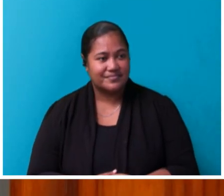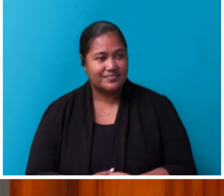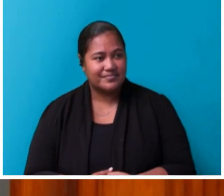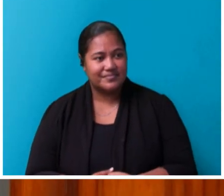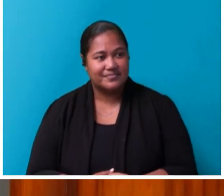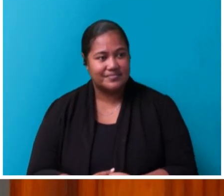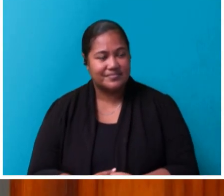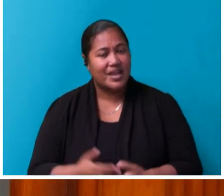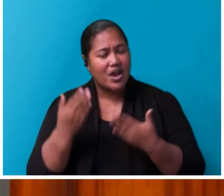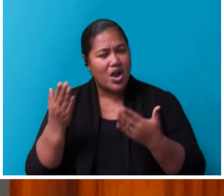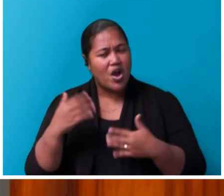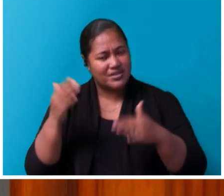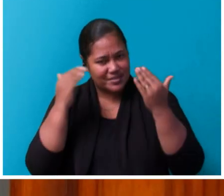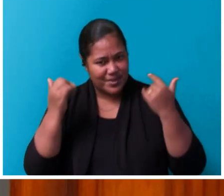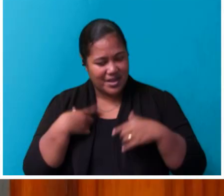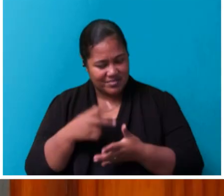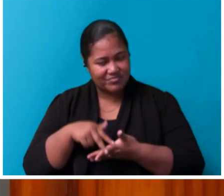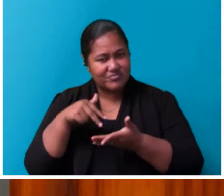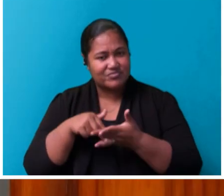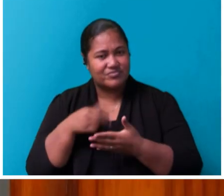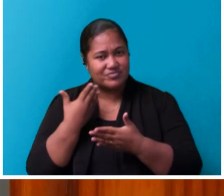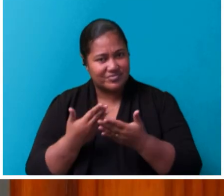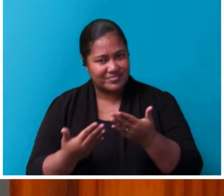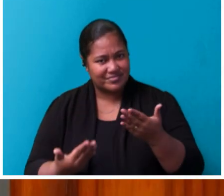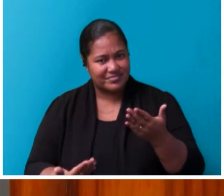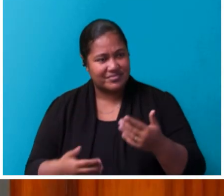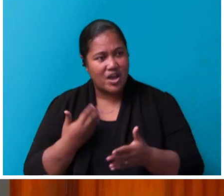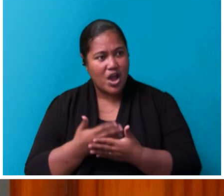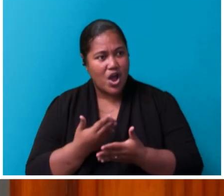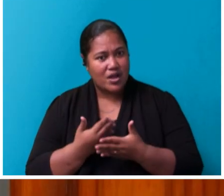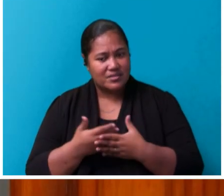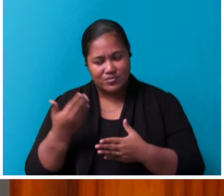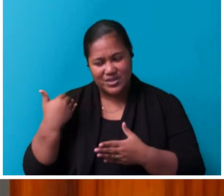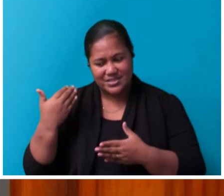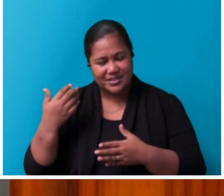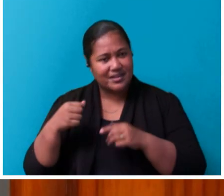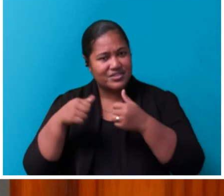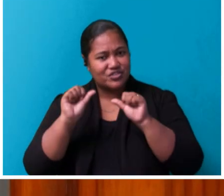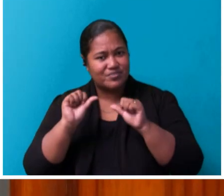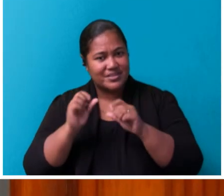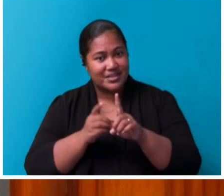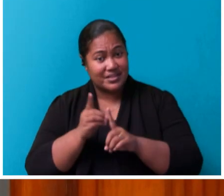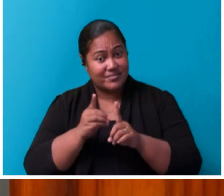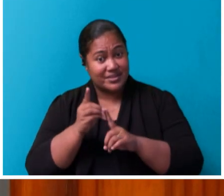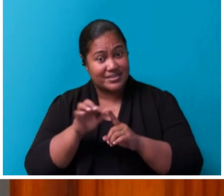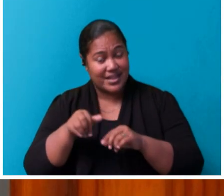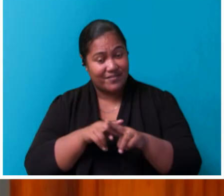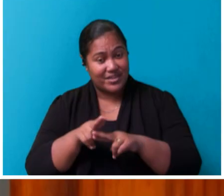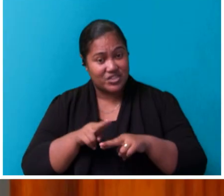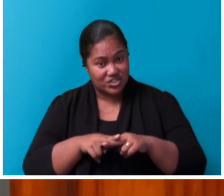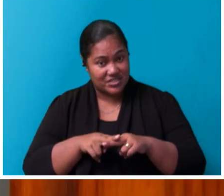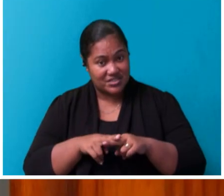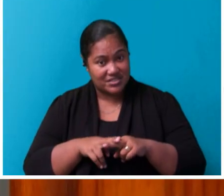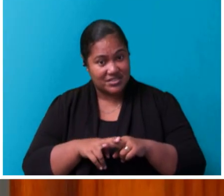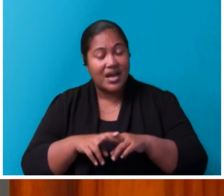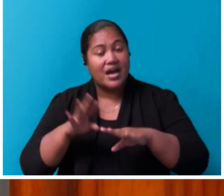Honorable Speaker, I rise to deliver a statement on recent accomplishments and developments in Fiji's offshore fisheries